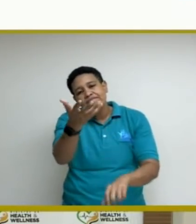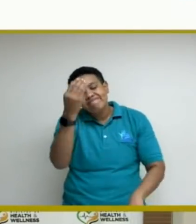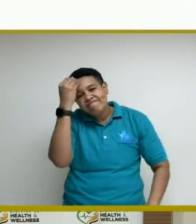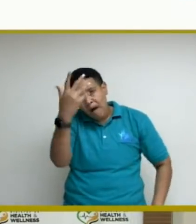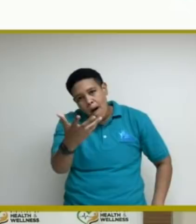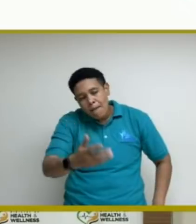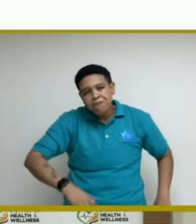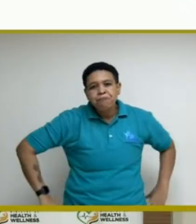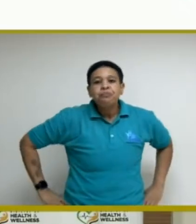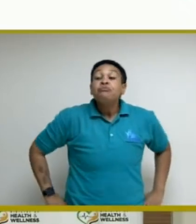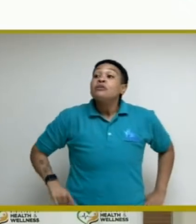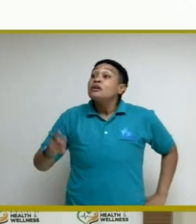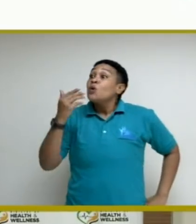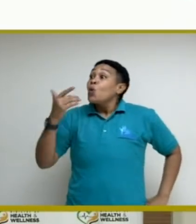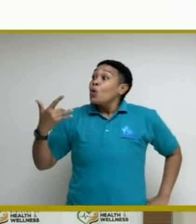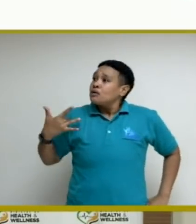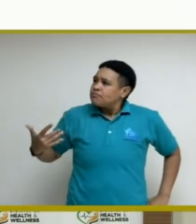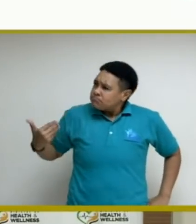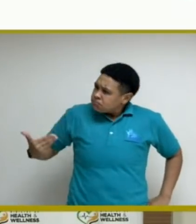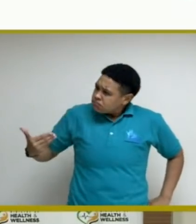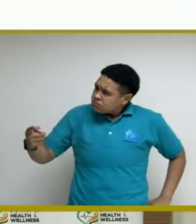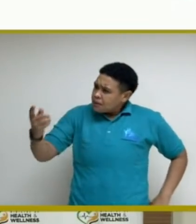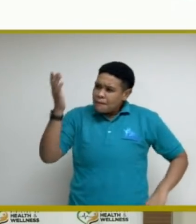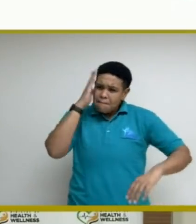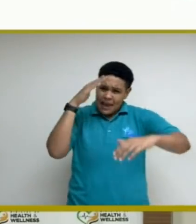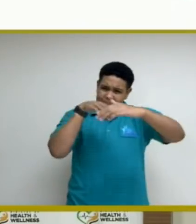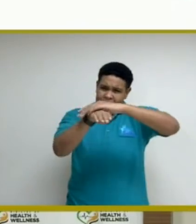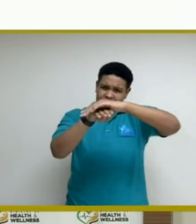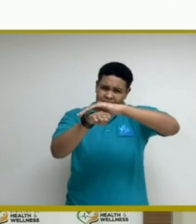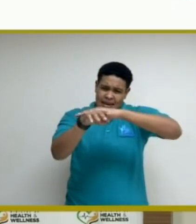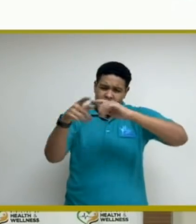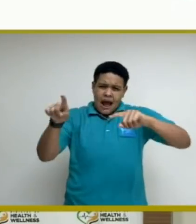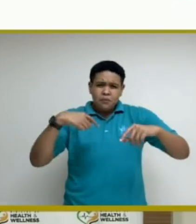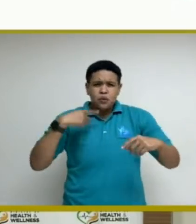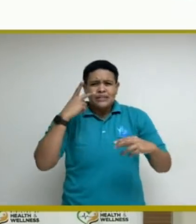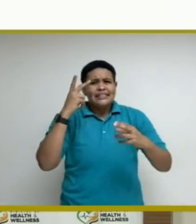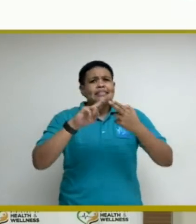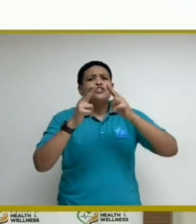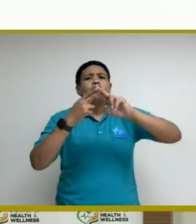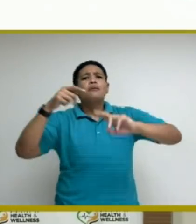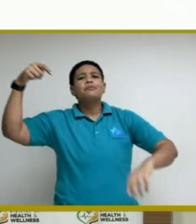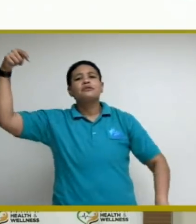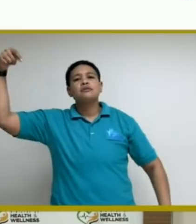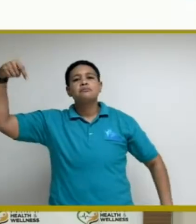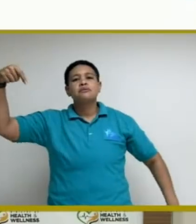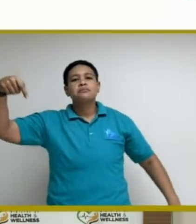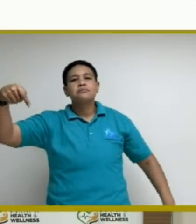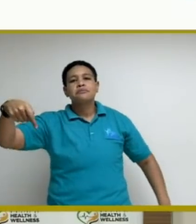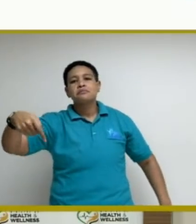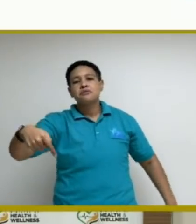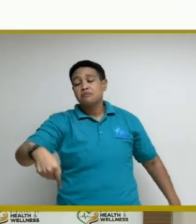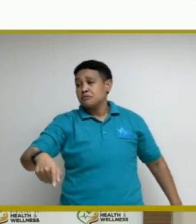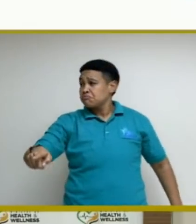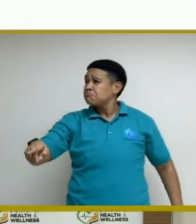A good trend in terms of bed capacity, we're seeing the numbers going down. Right